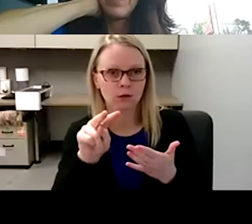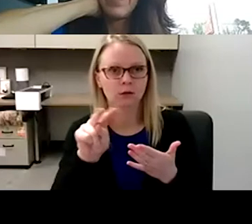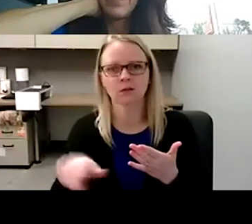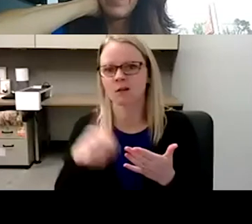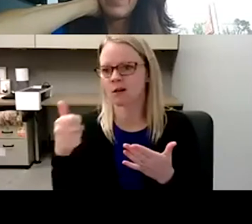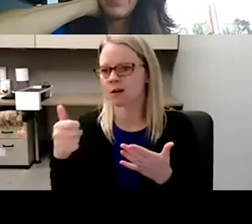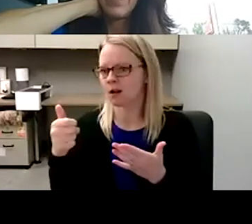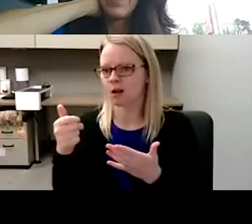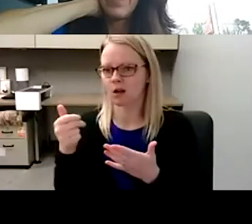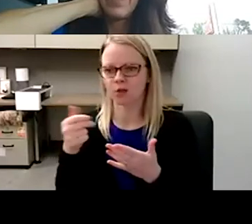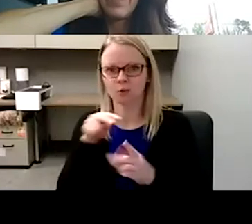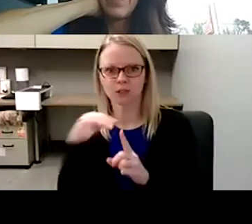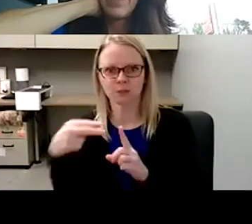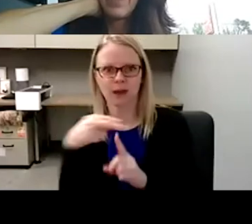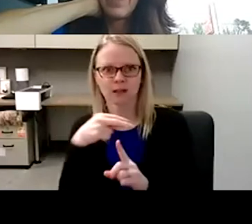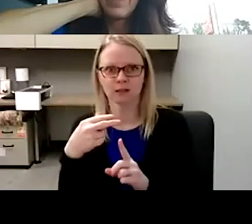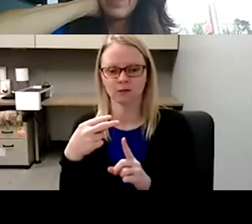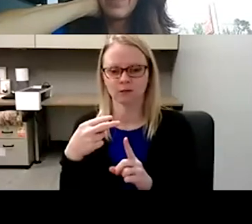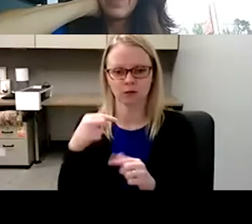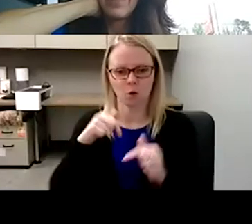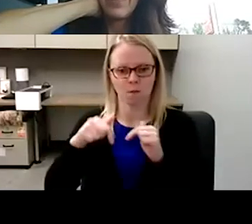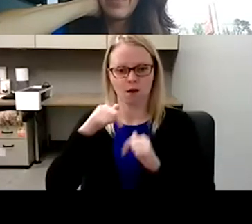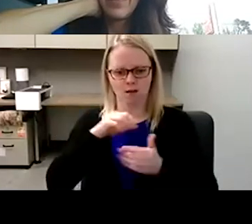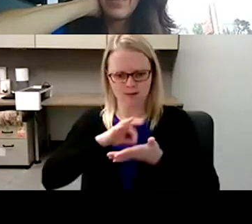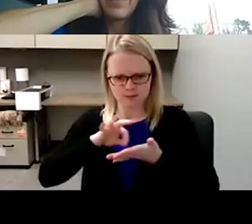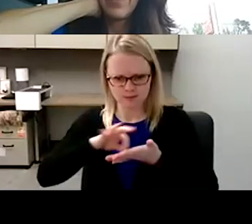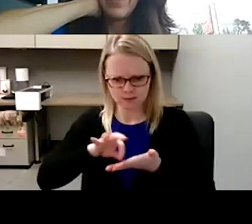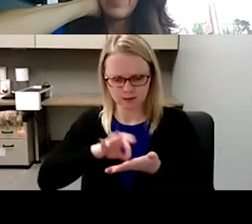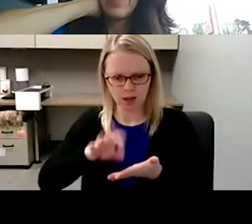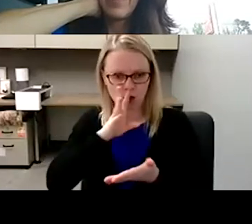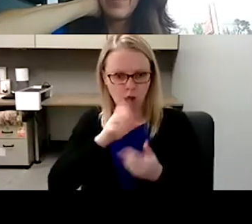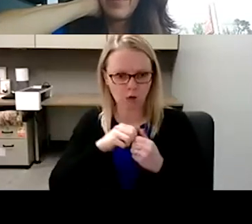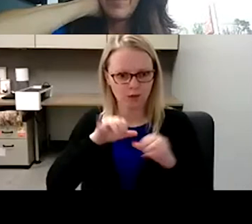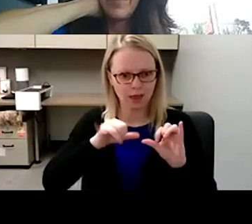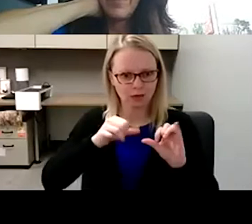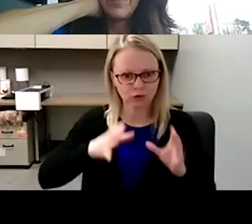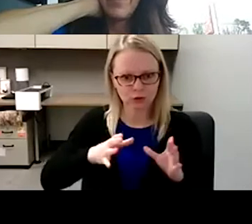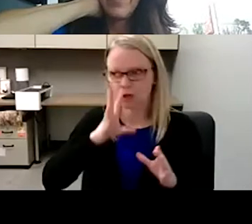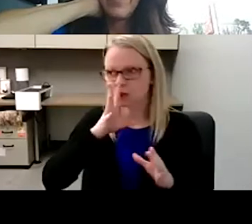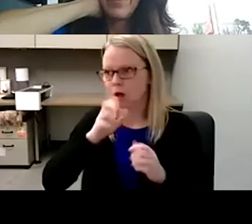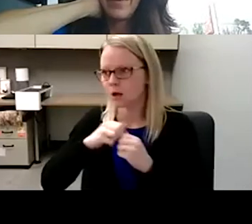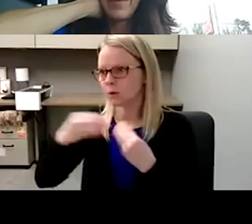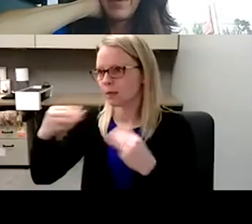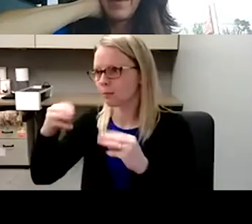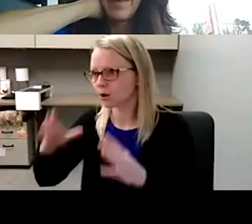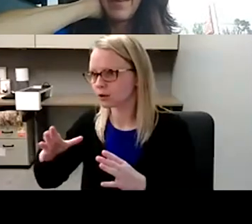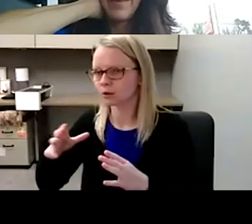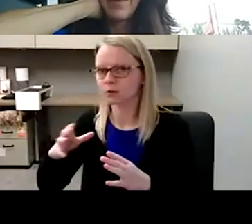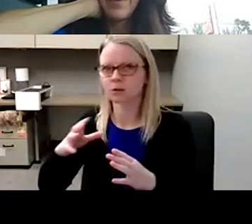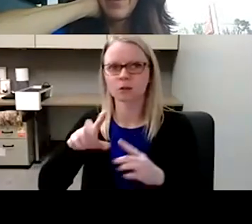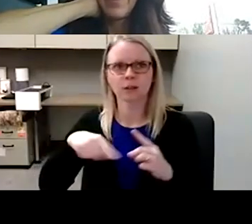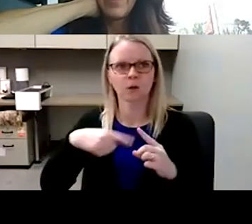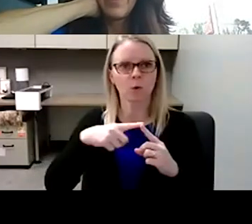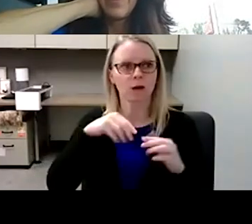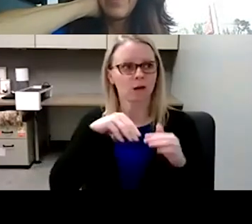my clients, I talked to the engineers, I talked to the marketers, I talked to the people on the floor. When I was in hotels, I